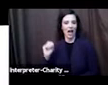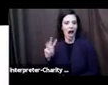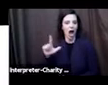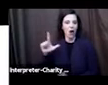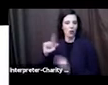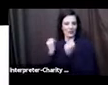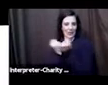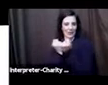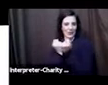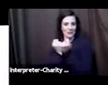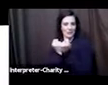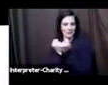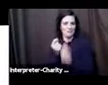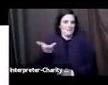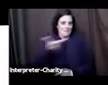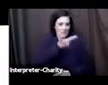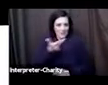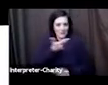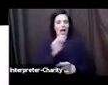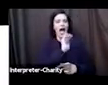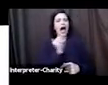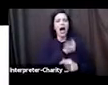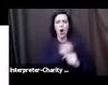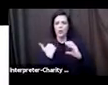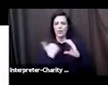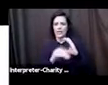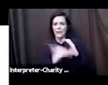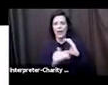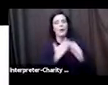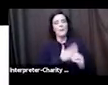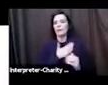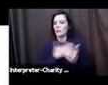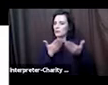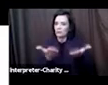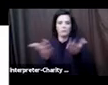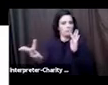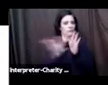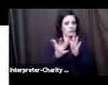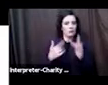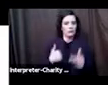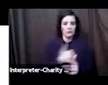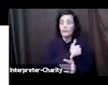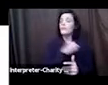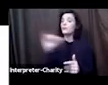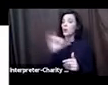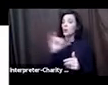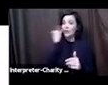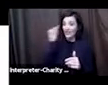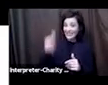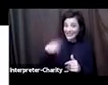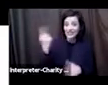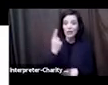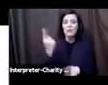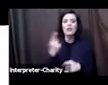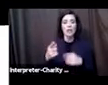So that's us. We have our emails up here. Please don't ever hesitate to reach out. If you need anything, we'll also put them in the chat at the end just so you have